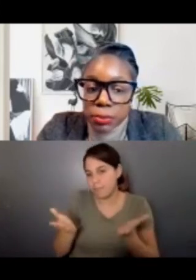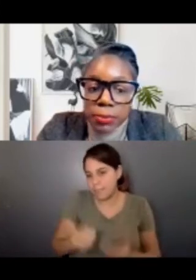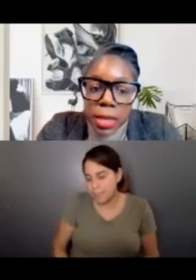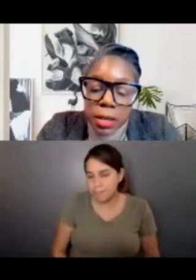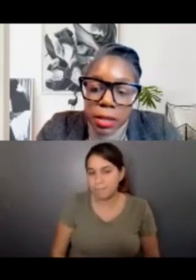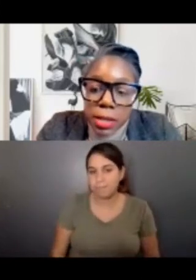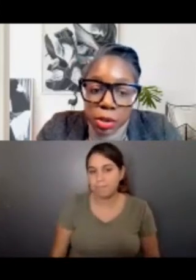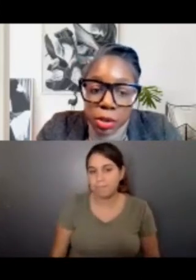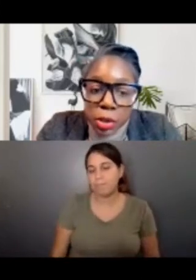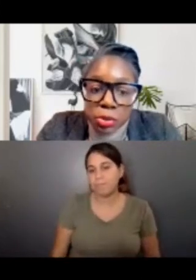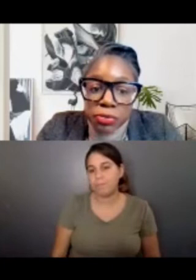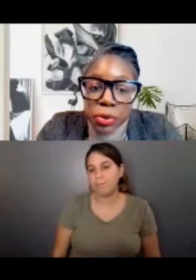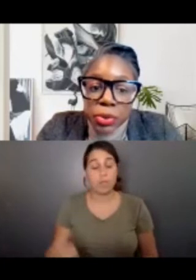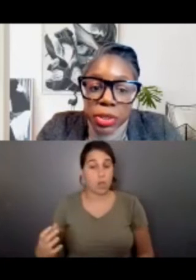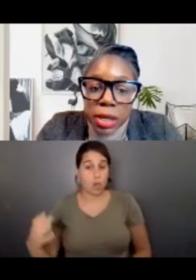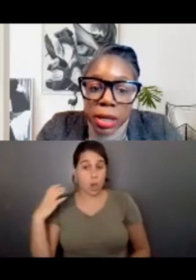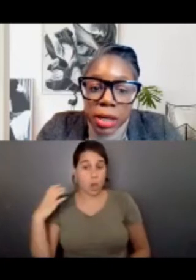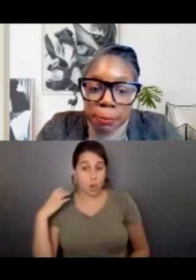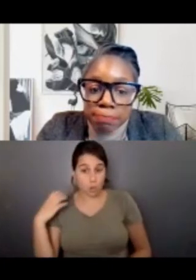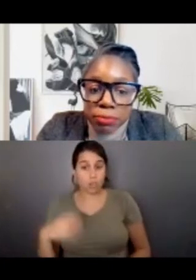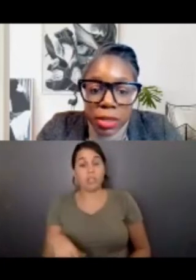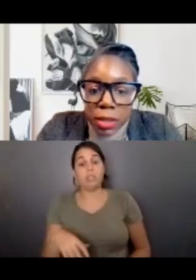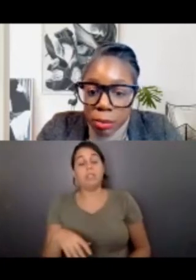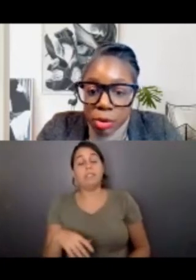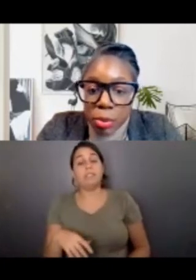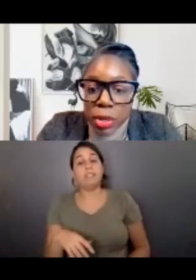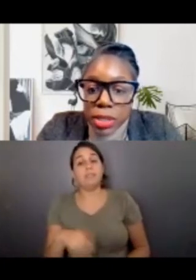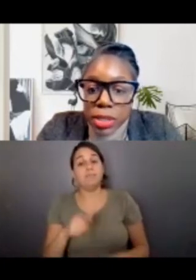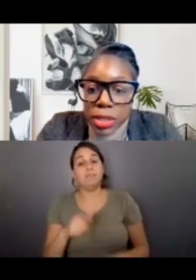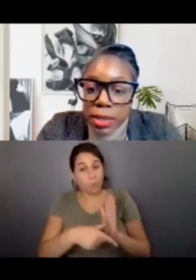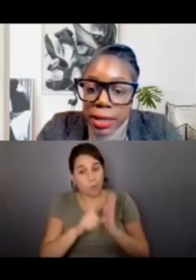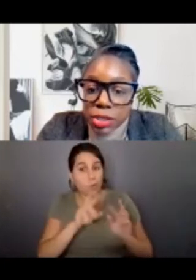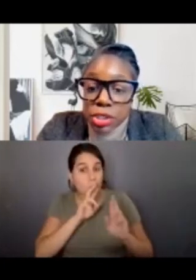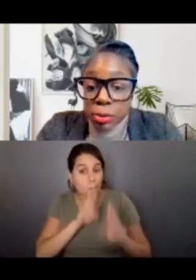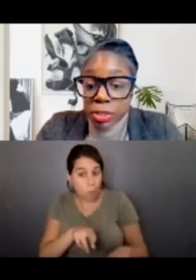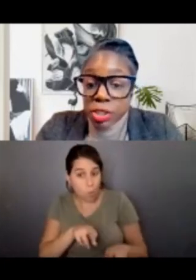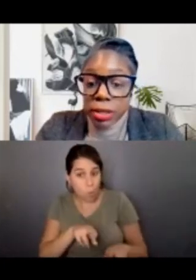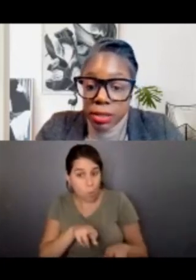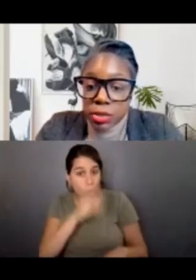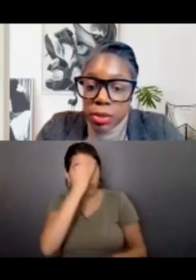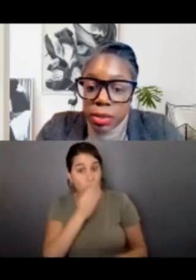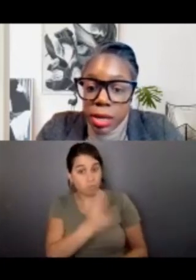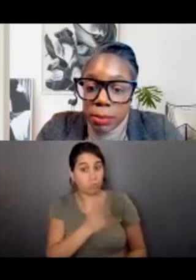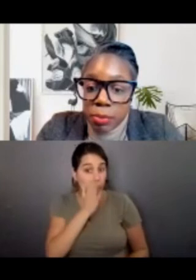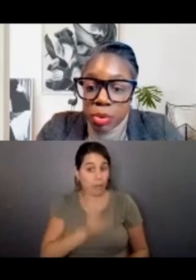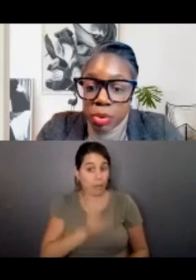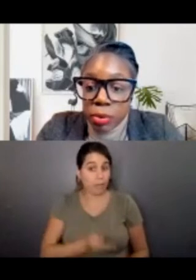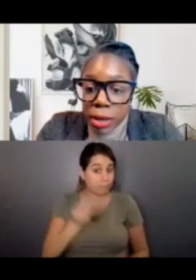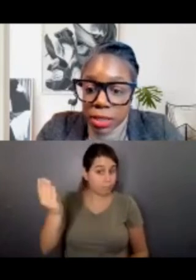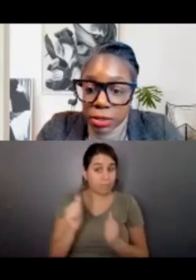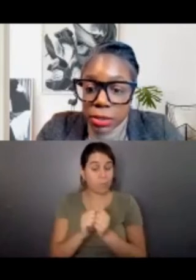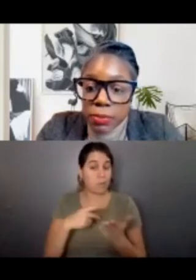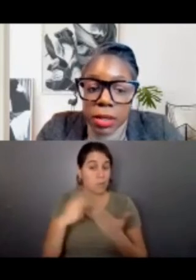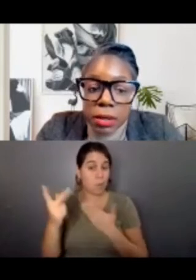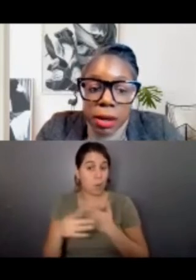institution. Dr. Coach reviewed the report and that she would be sharing this with program